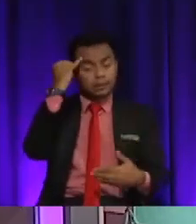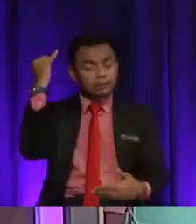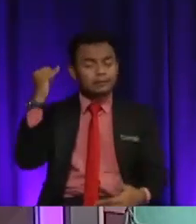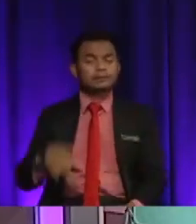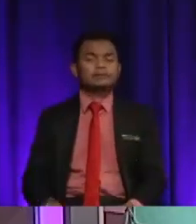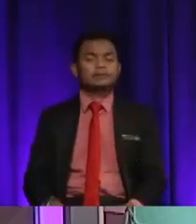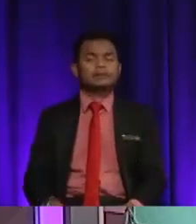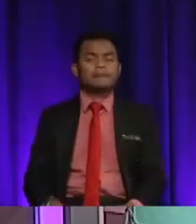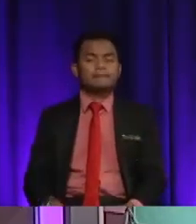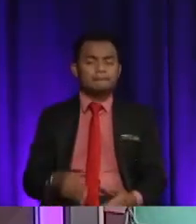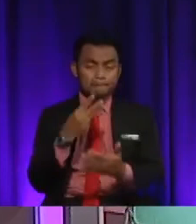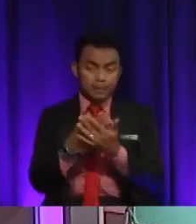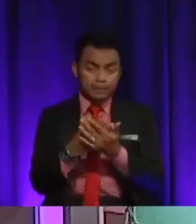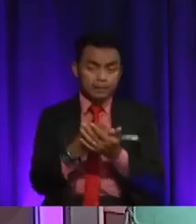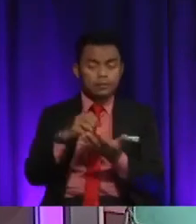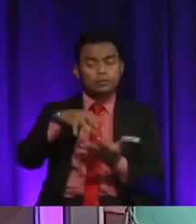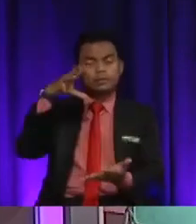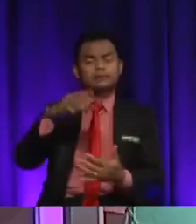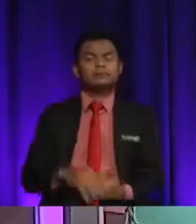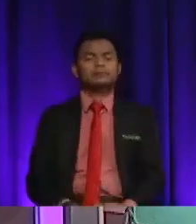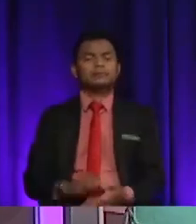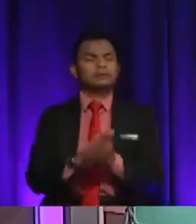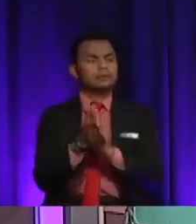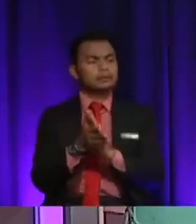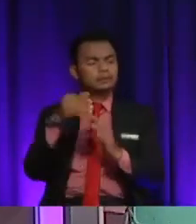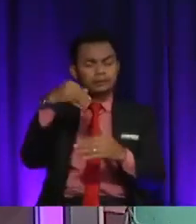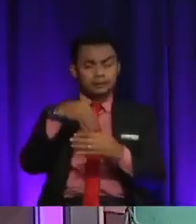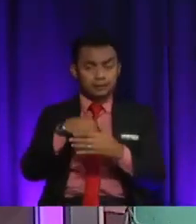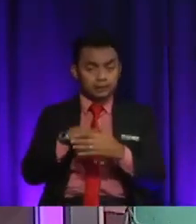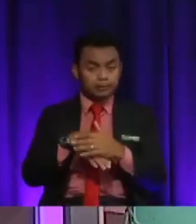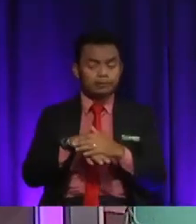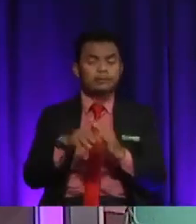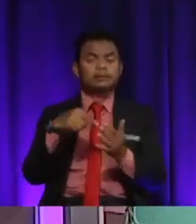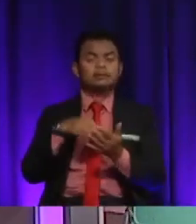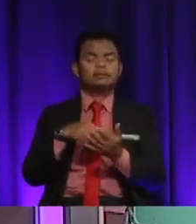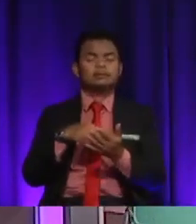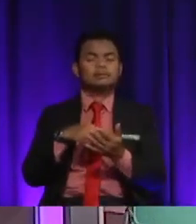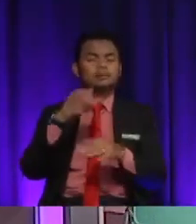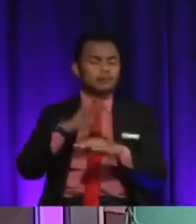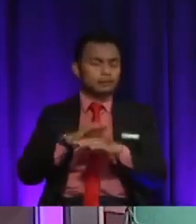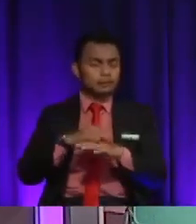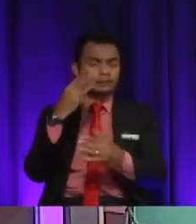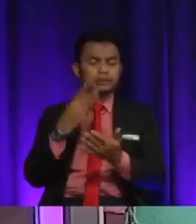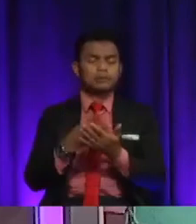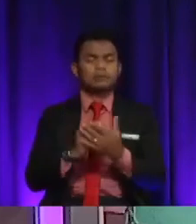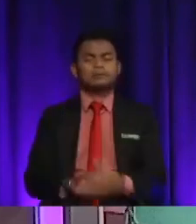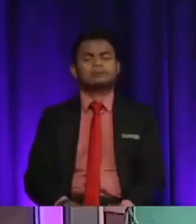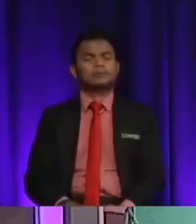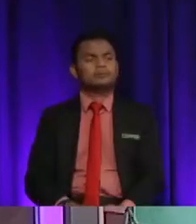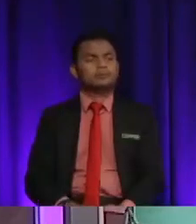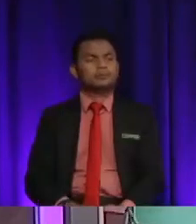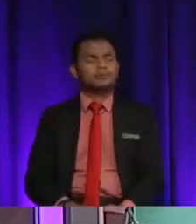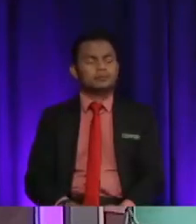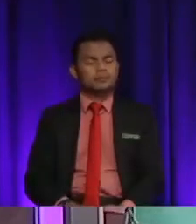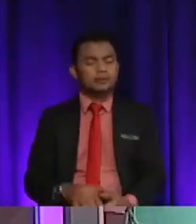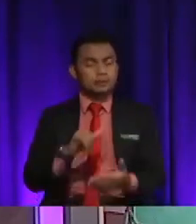and wealth. So inherited may mean that Sarah gets a lot of money. So that's how you do